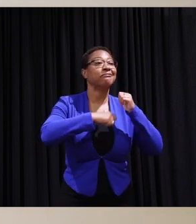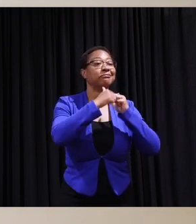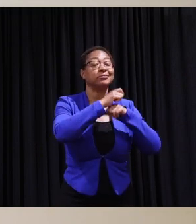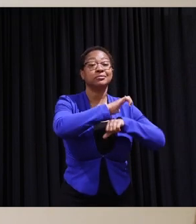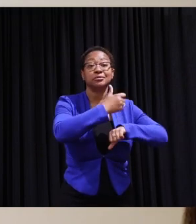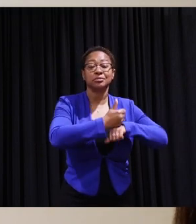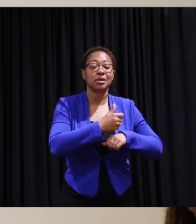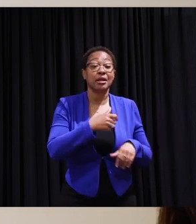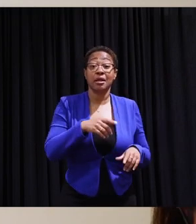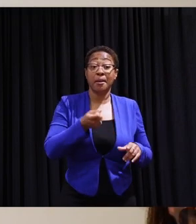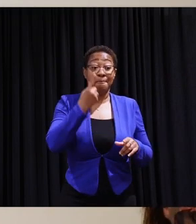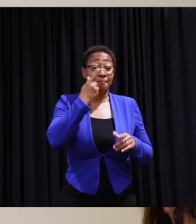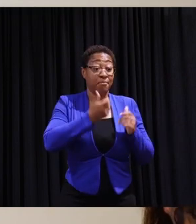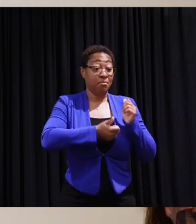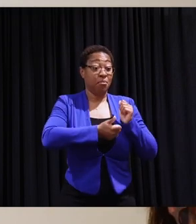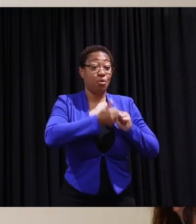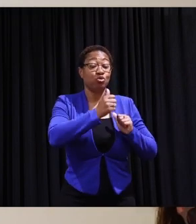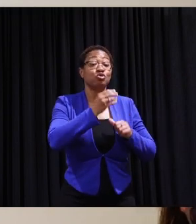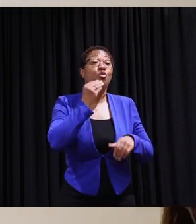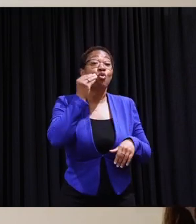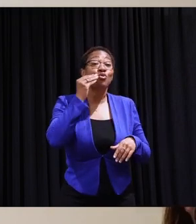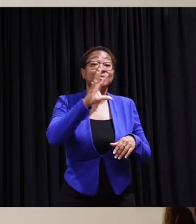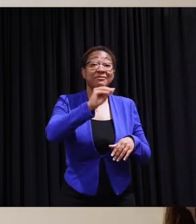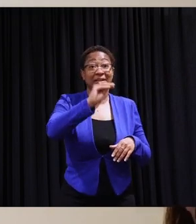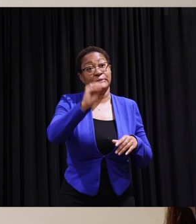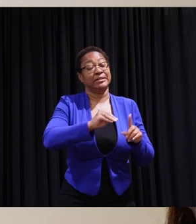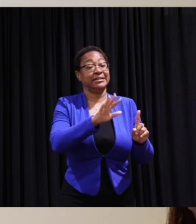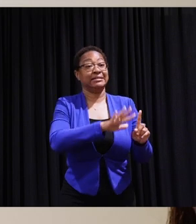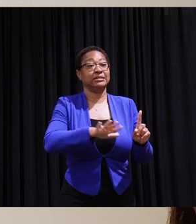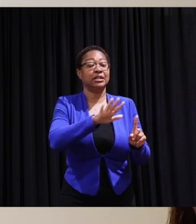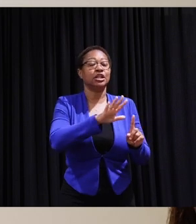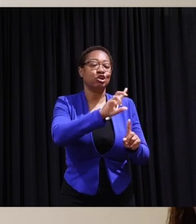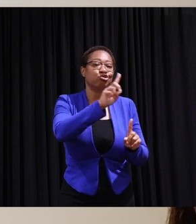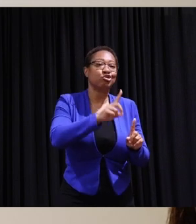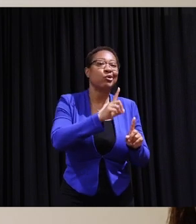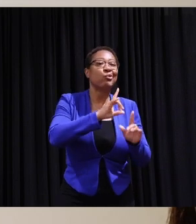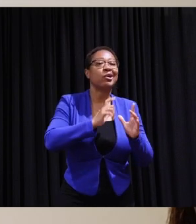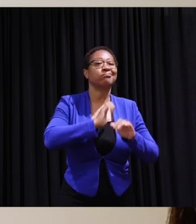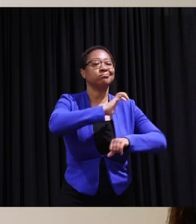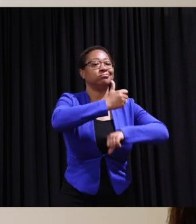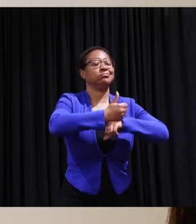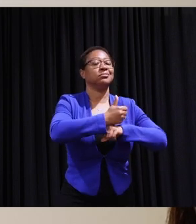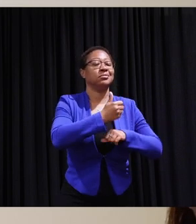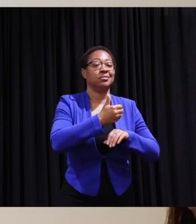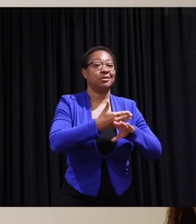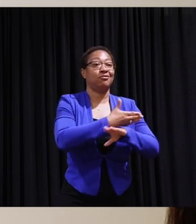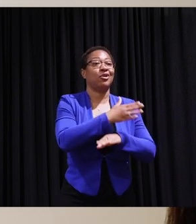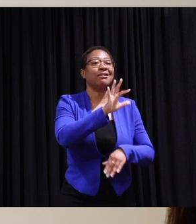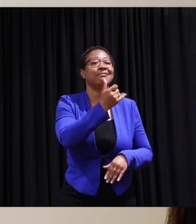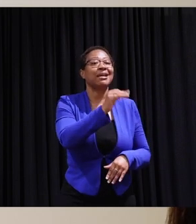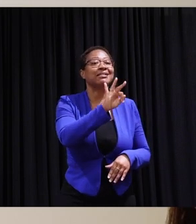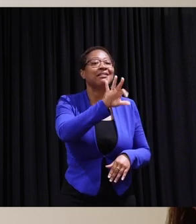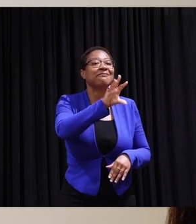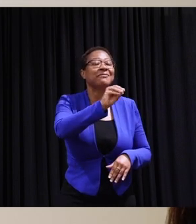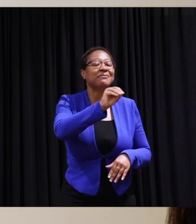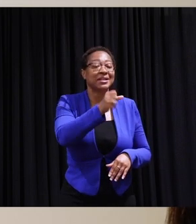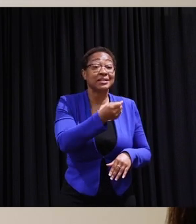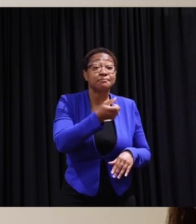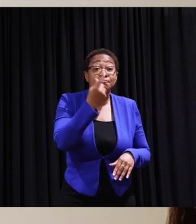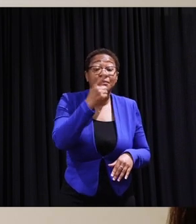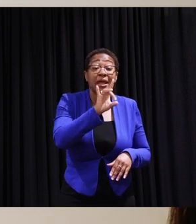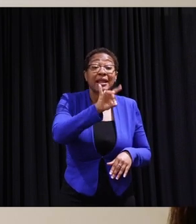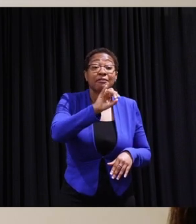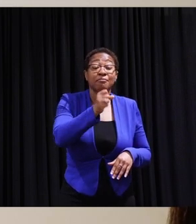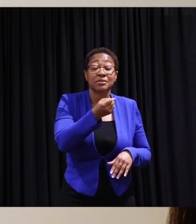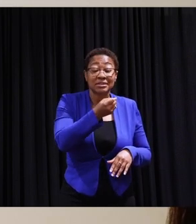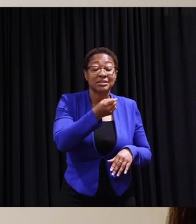So 50% of homes in the Detroit area, Wayne Metro, were built before 1950. 80% were built